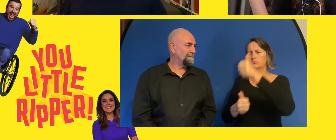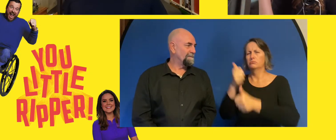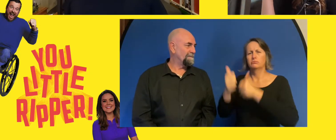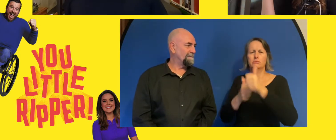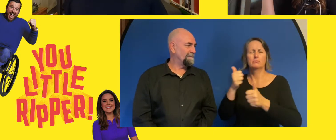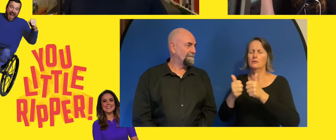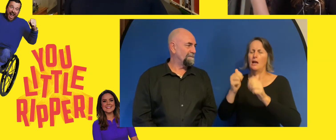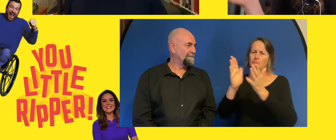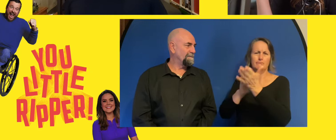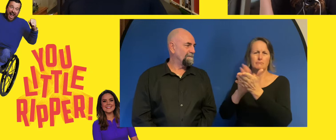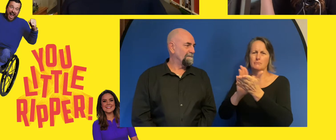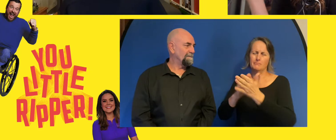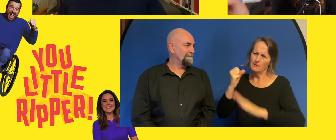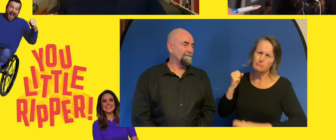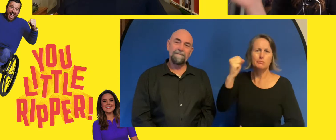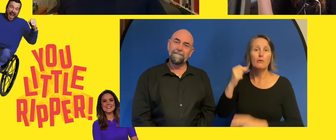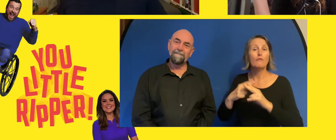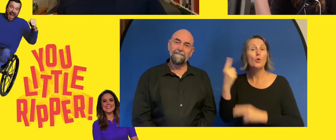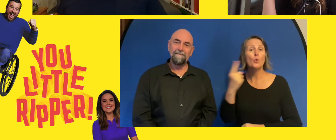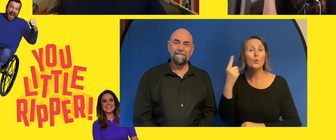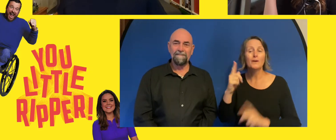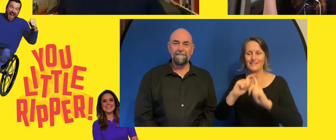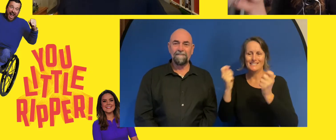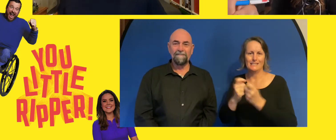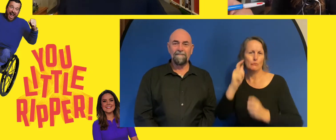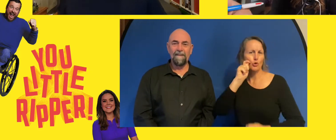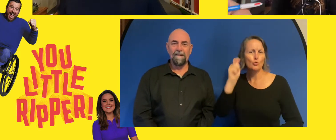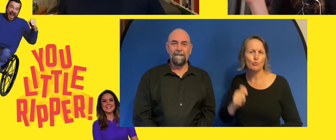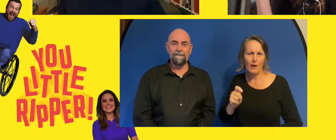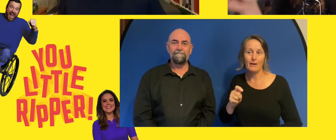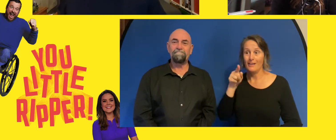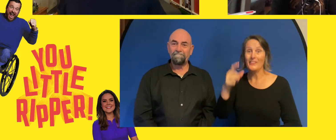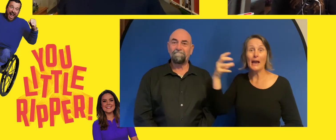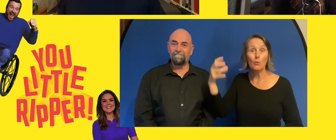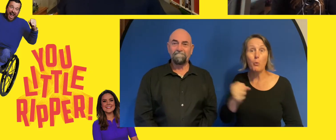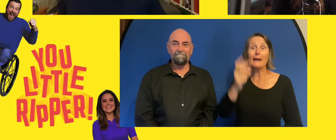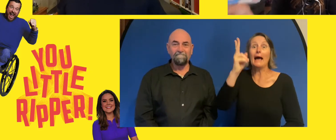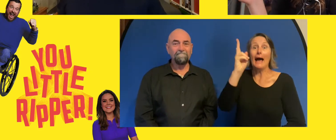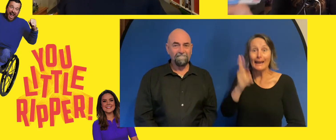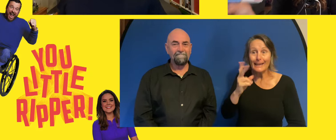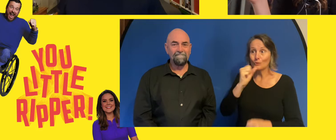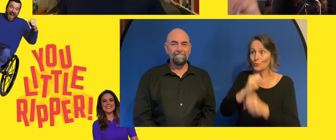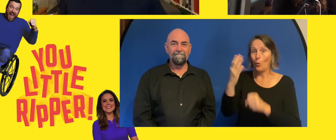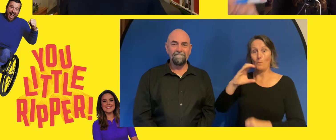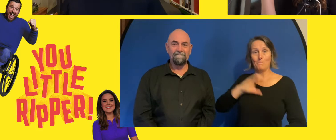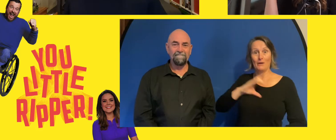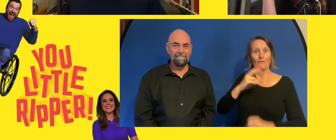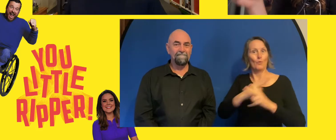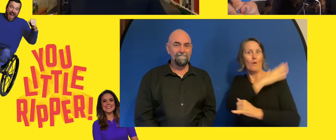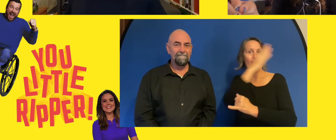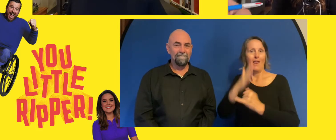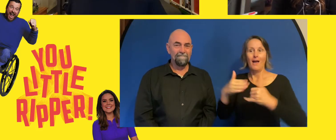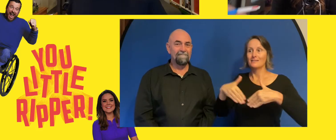our season to Team Ukraine. They won another gold medal on the last day of competition in the open relay, and